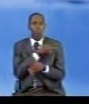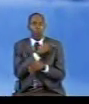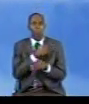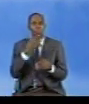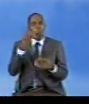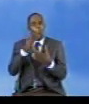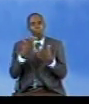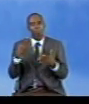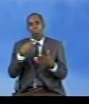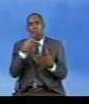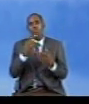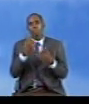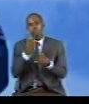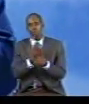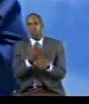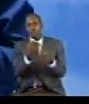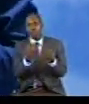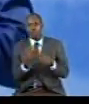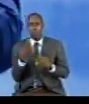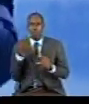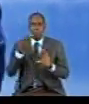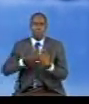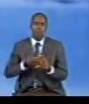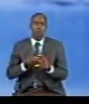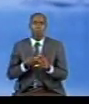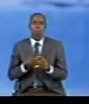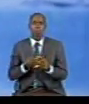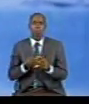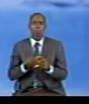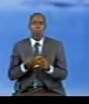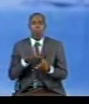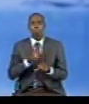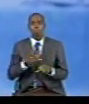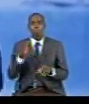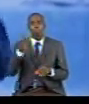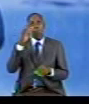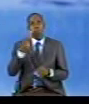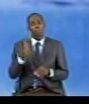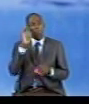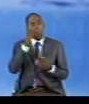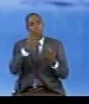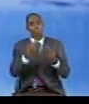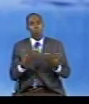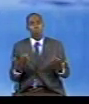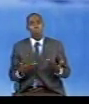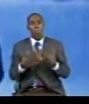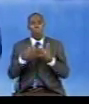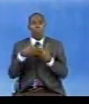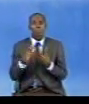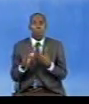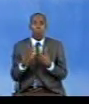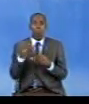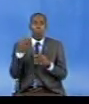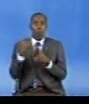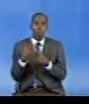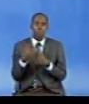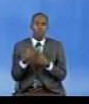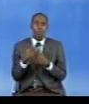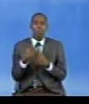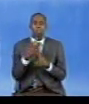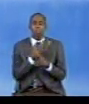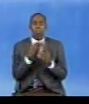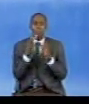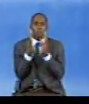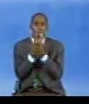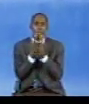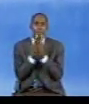and join the children of God. I came here after the word and the prayer, and the